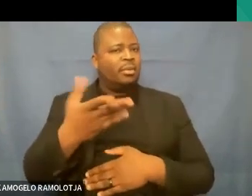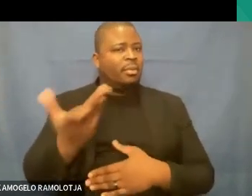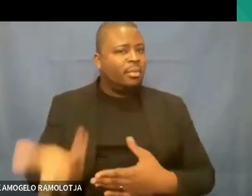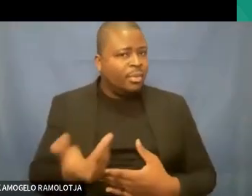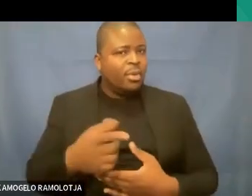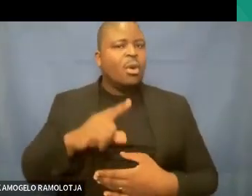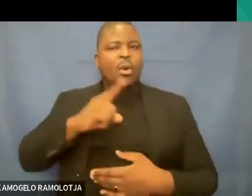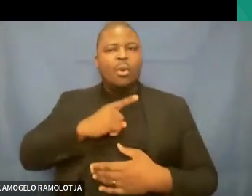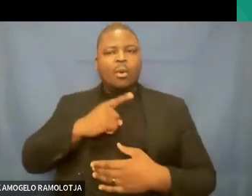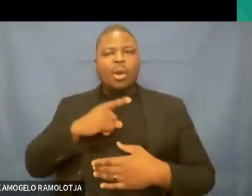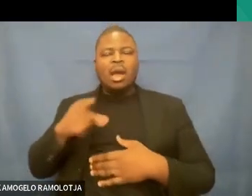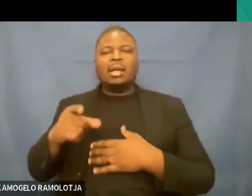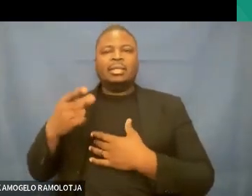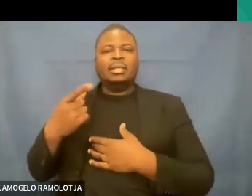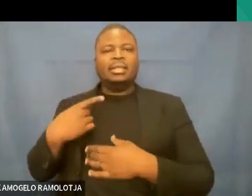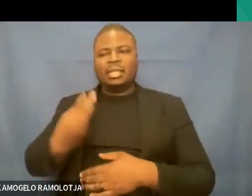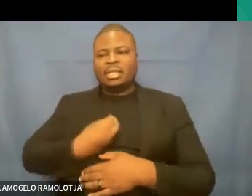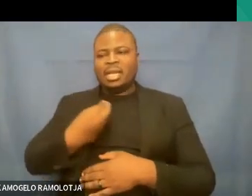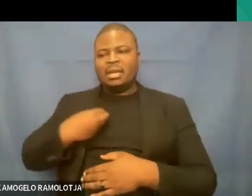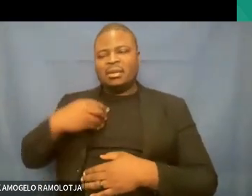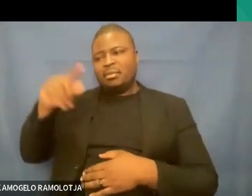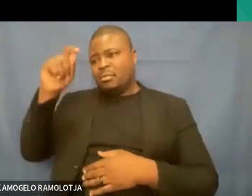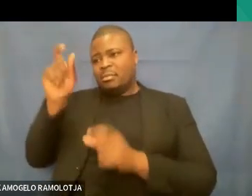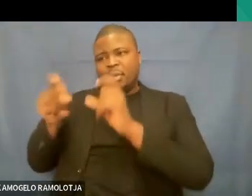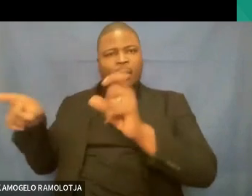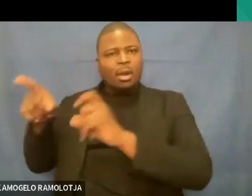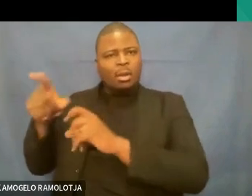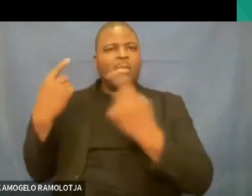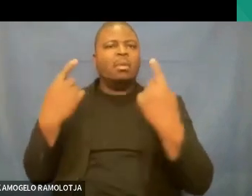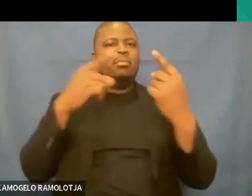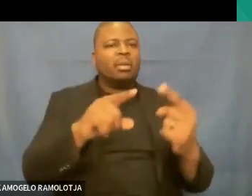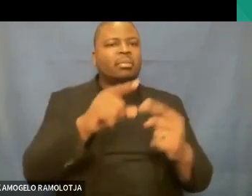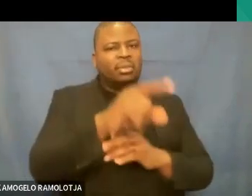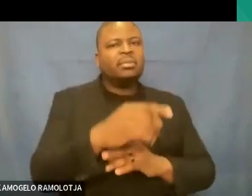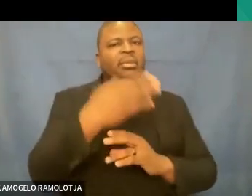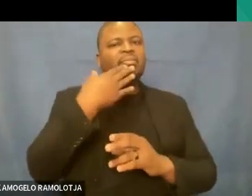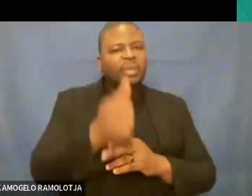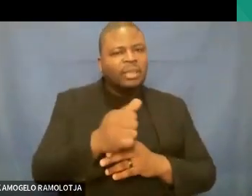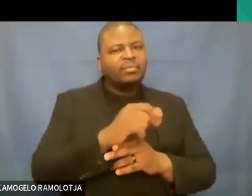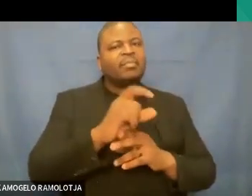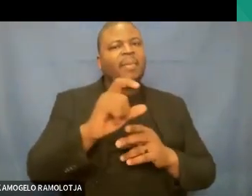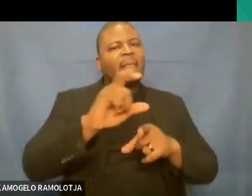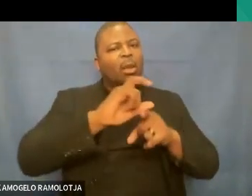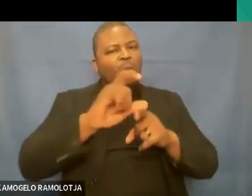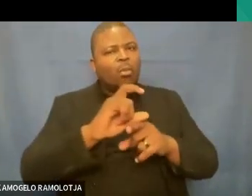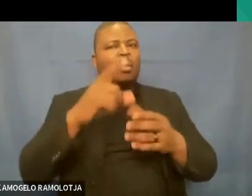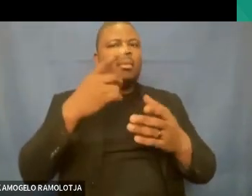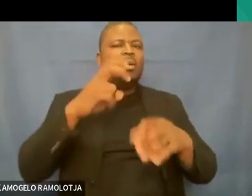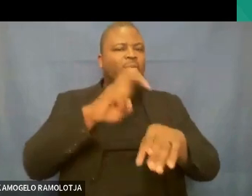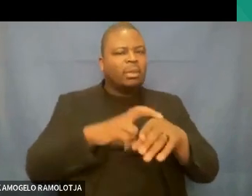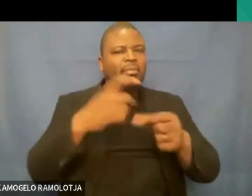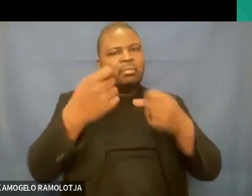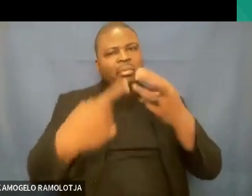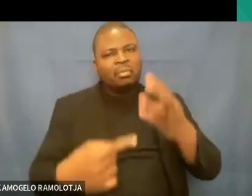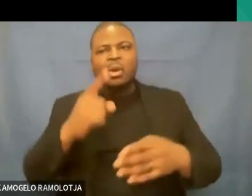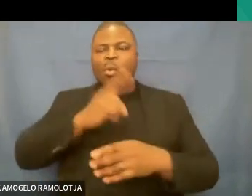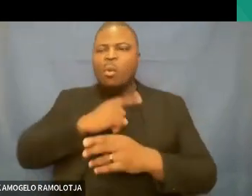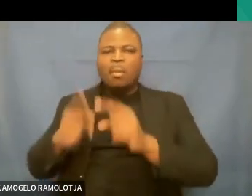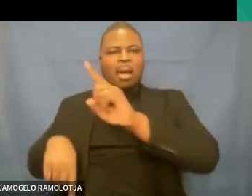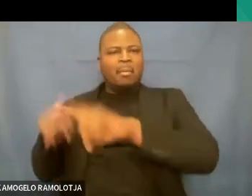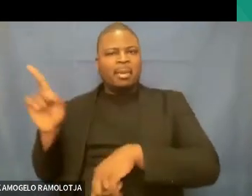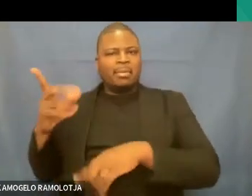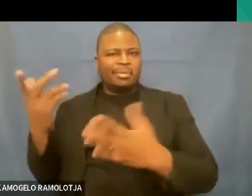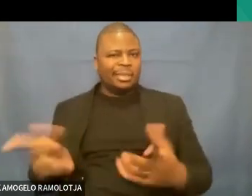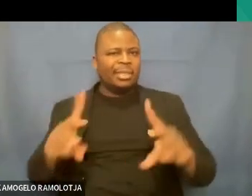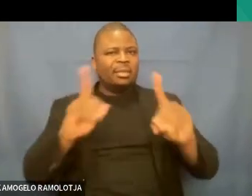people seeking sexual reproductive health services? Because this is a reality. Department of Basic Education, where's the consistent rollout